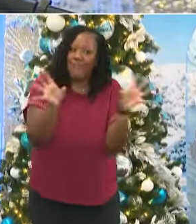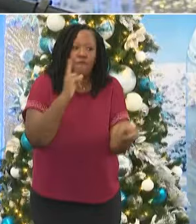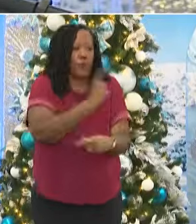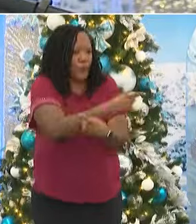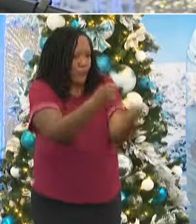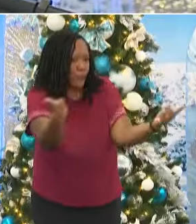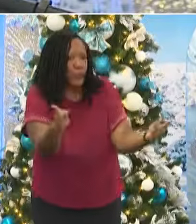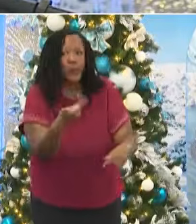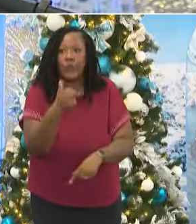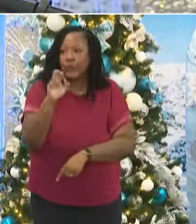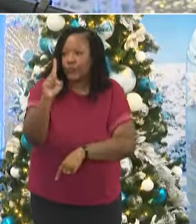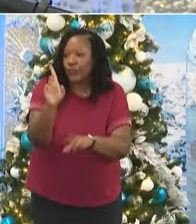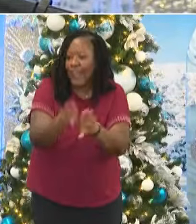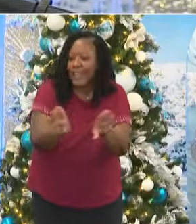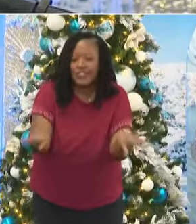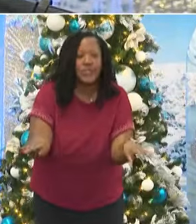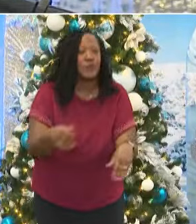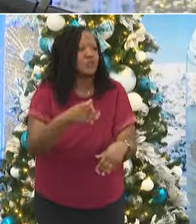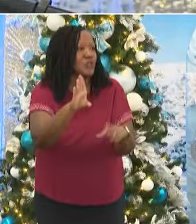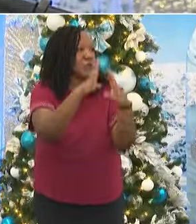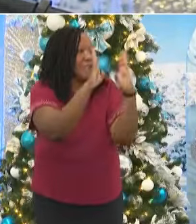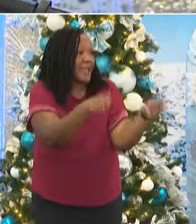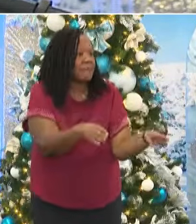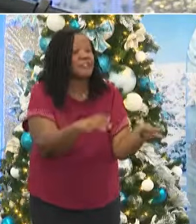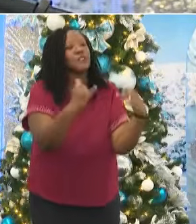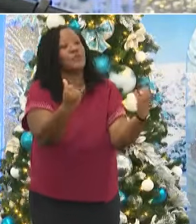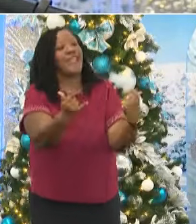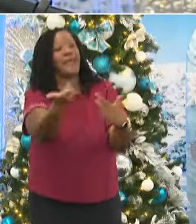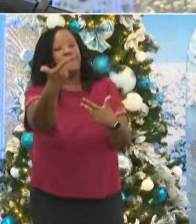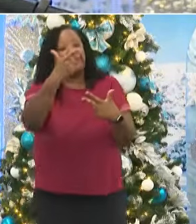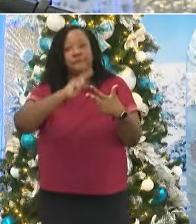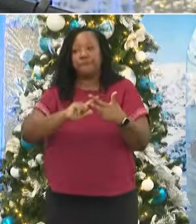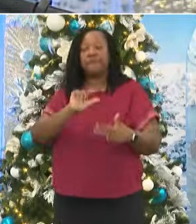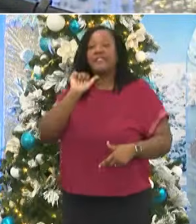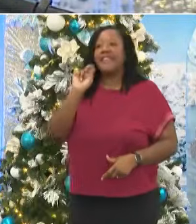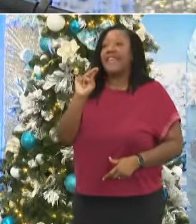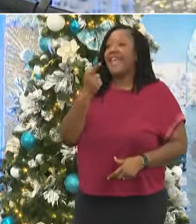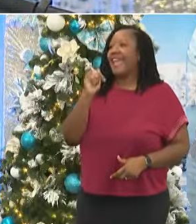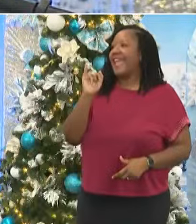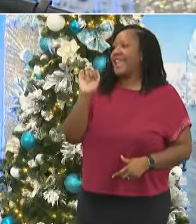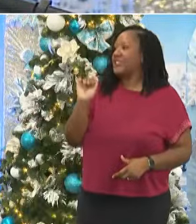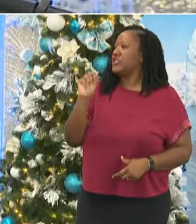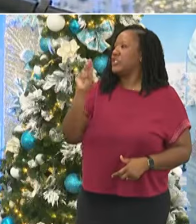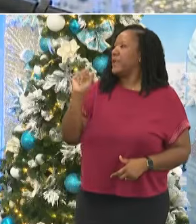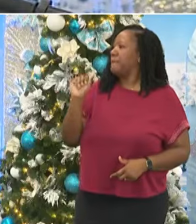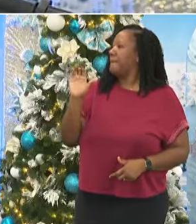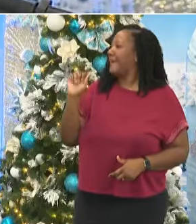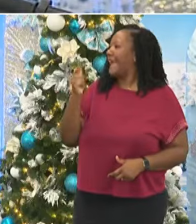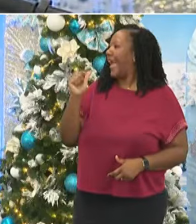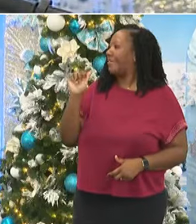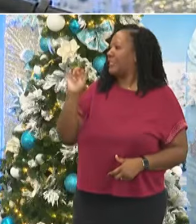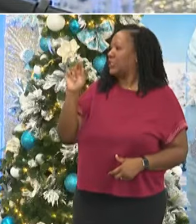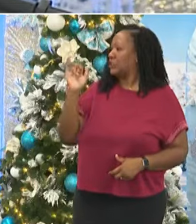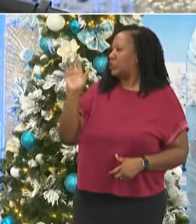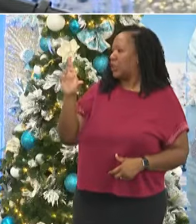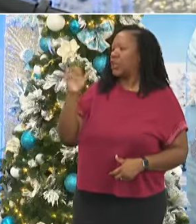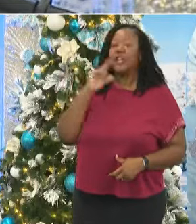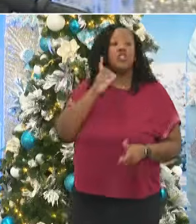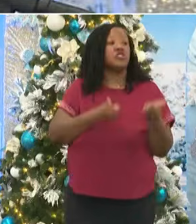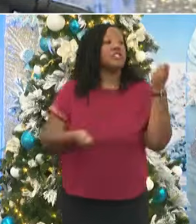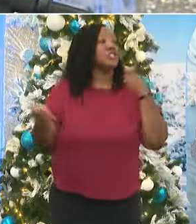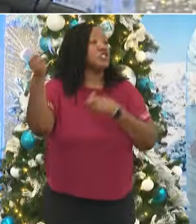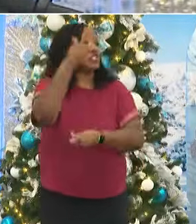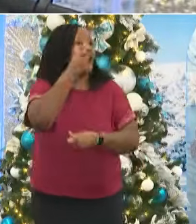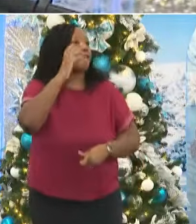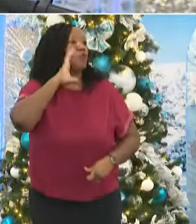like to invite Angie McAllister up, and she's the chair of the Congress Heights Senior Advisory Board,